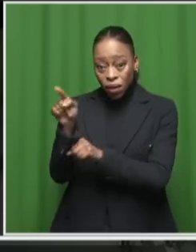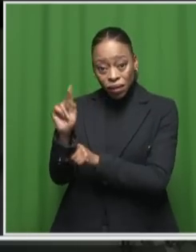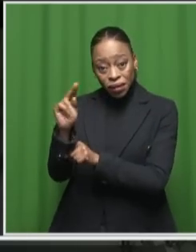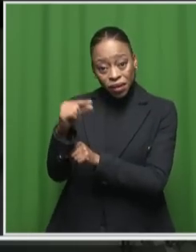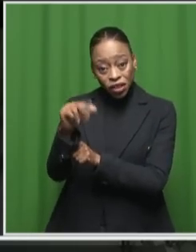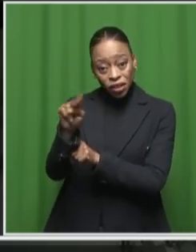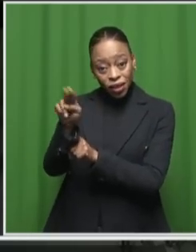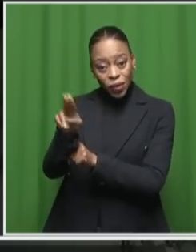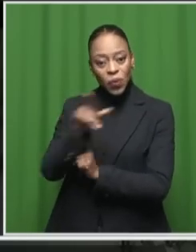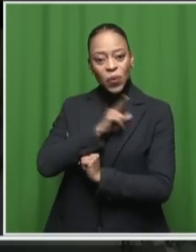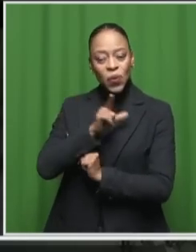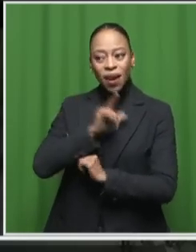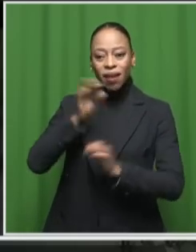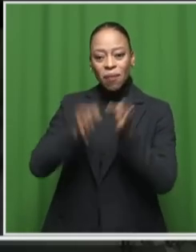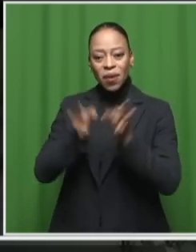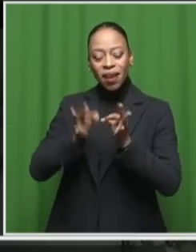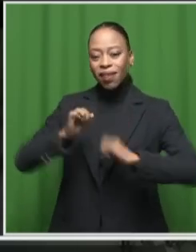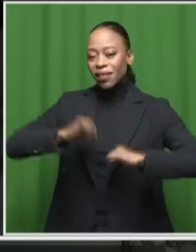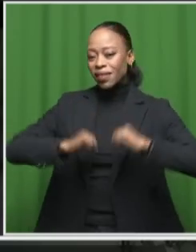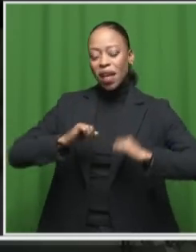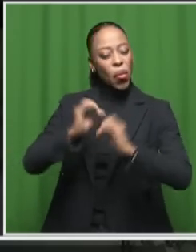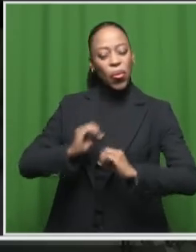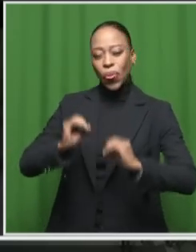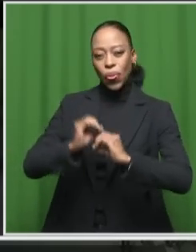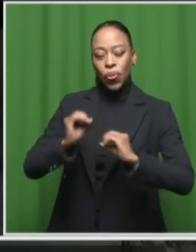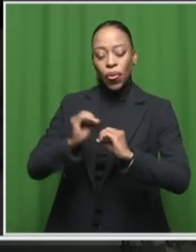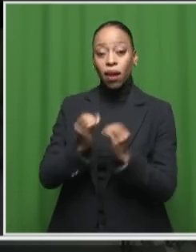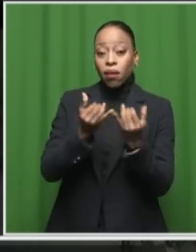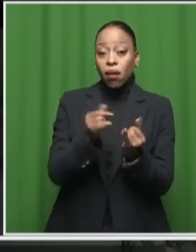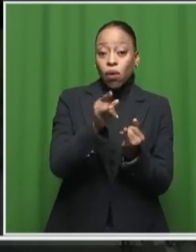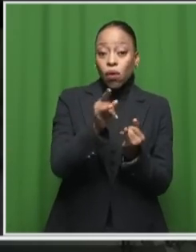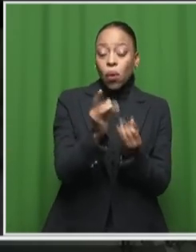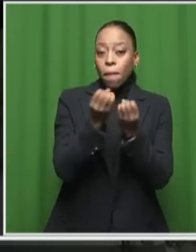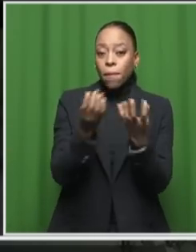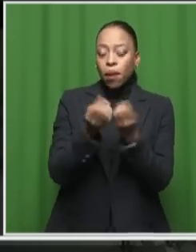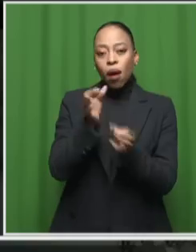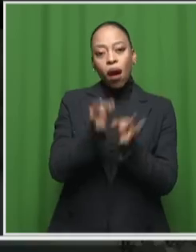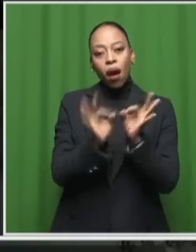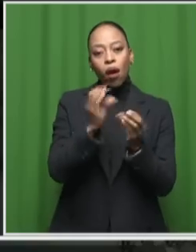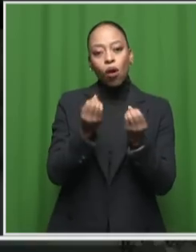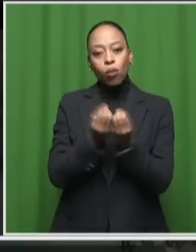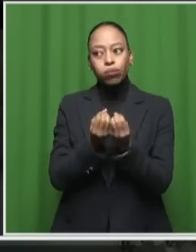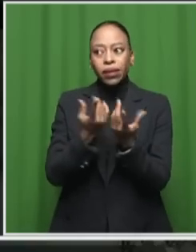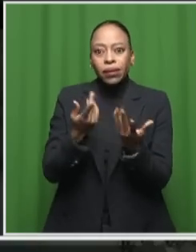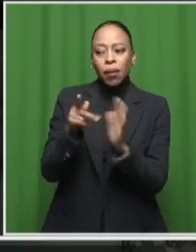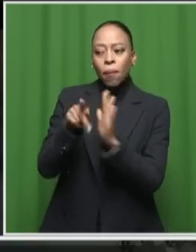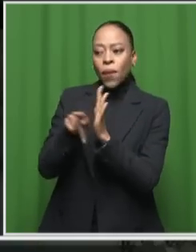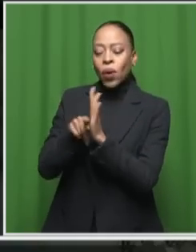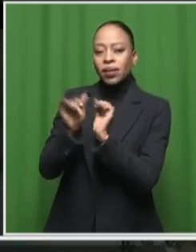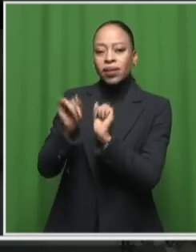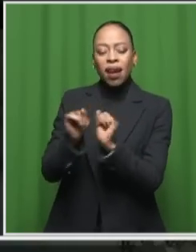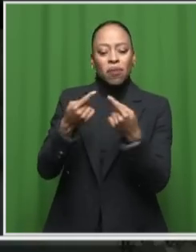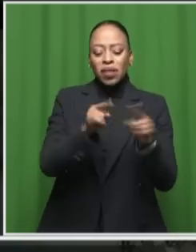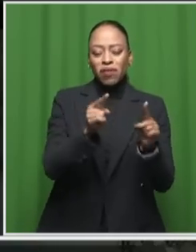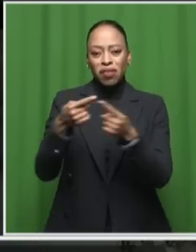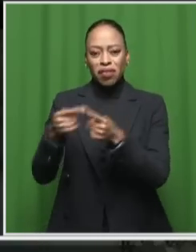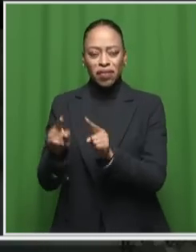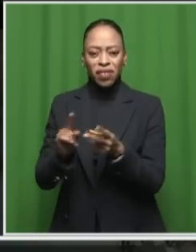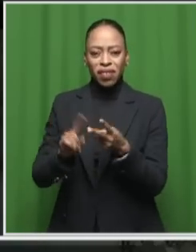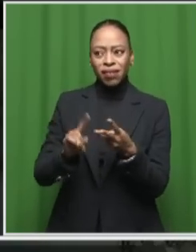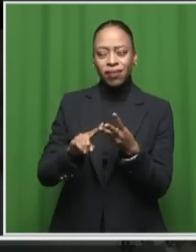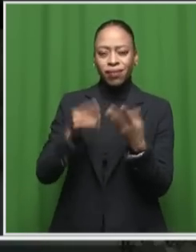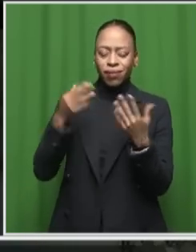for political instability. Now, having many parties with conflicting and sometimes contradictory